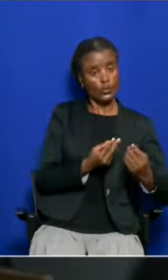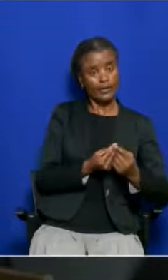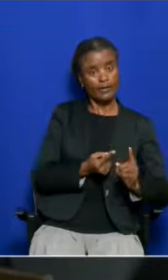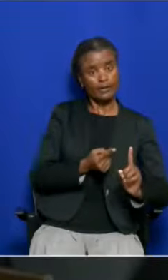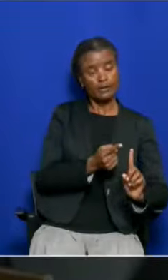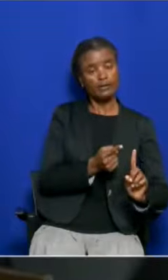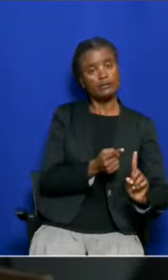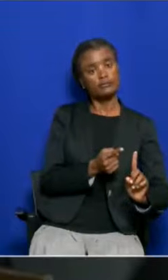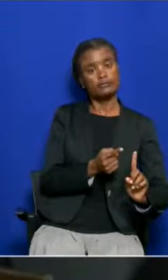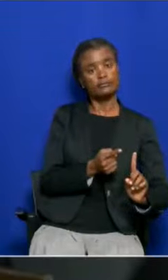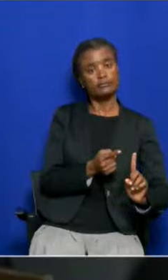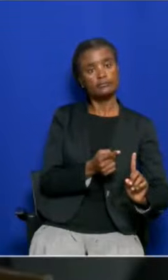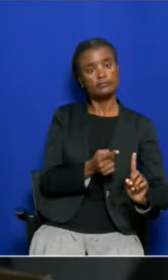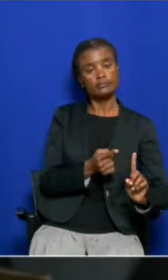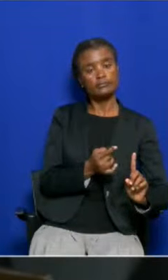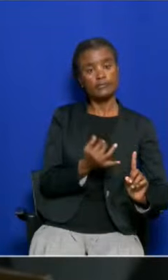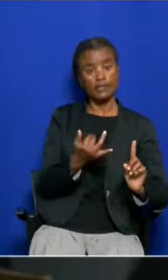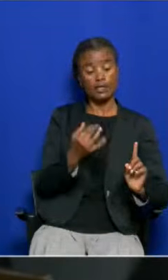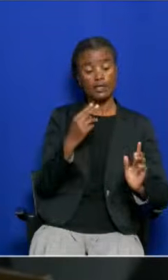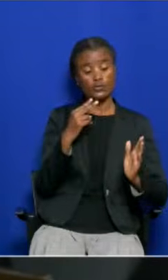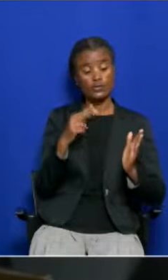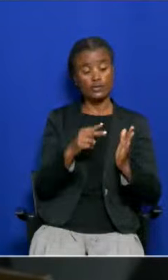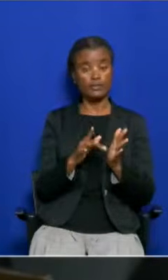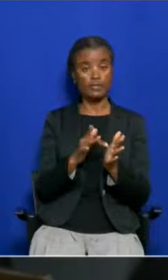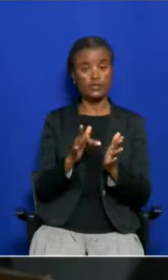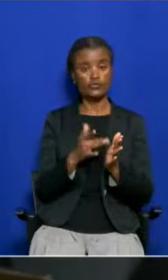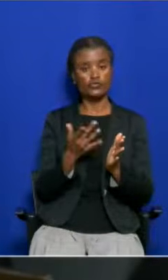you can see there on page